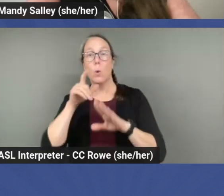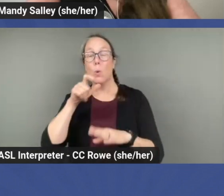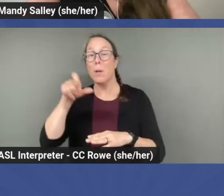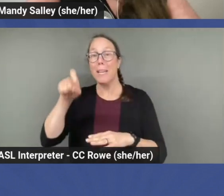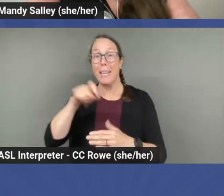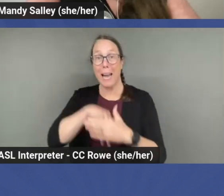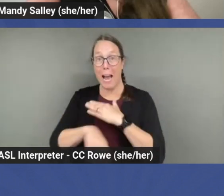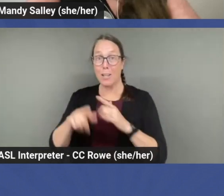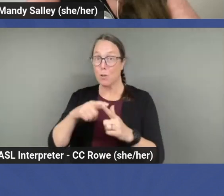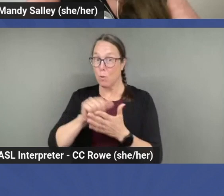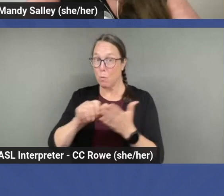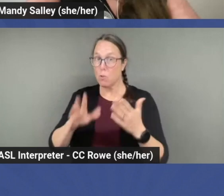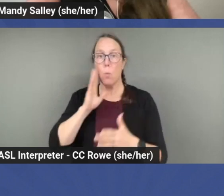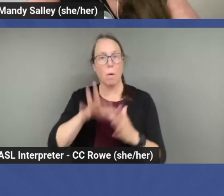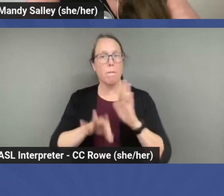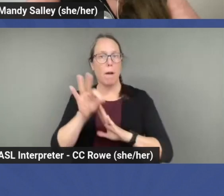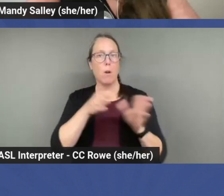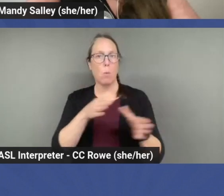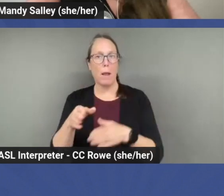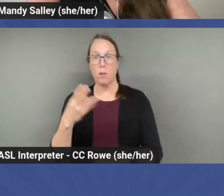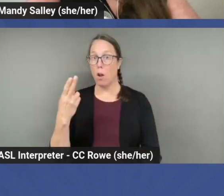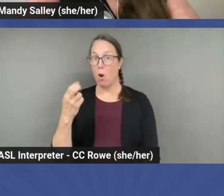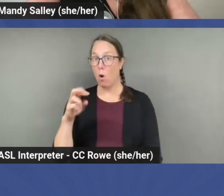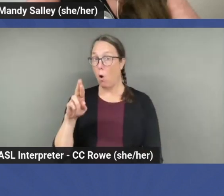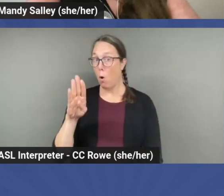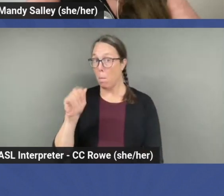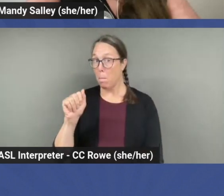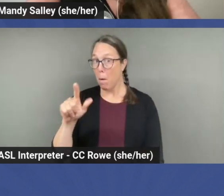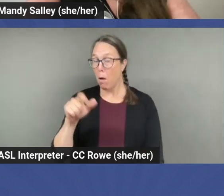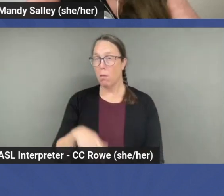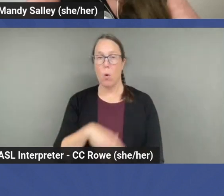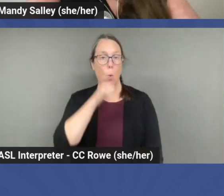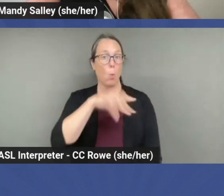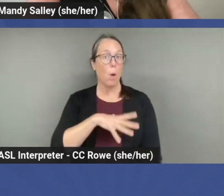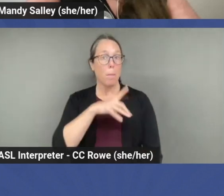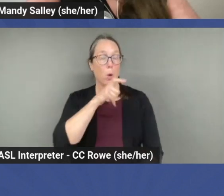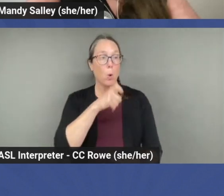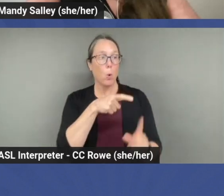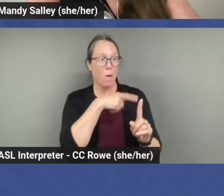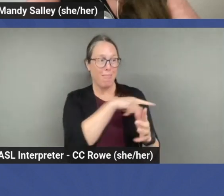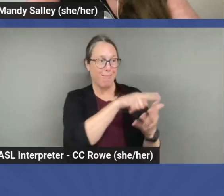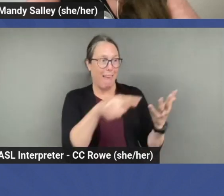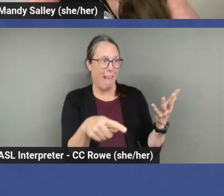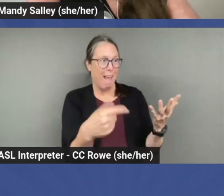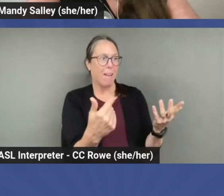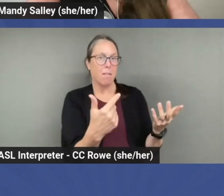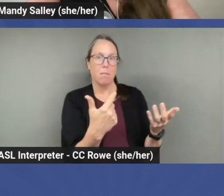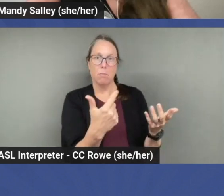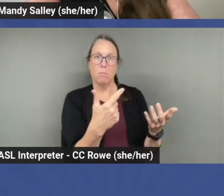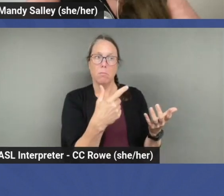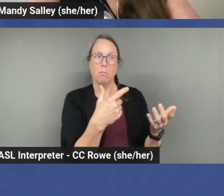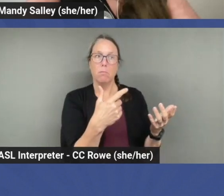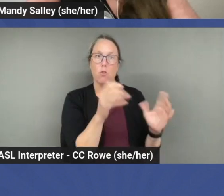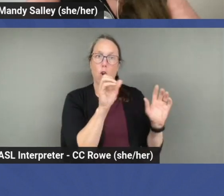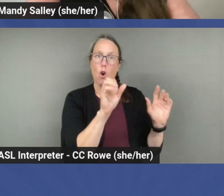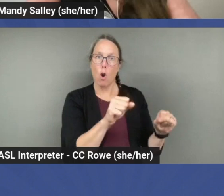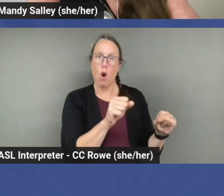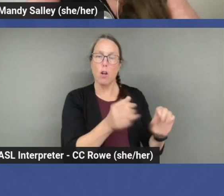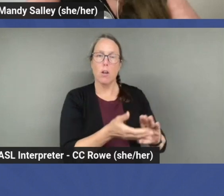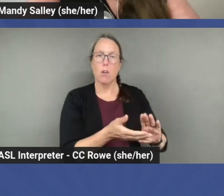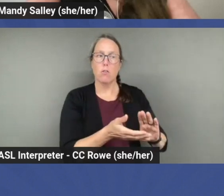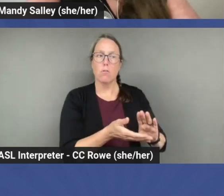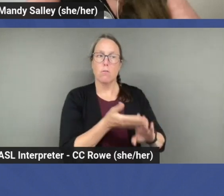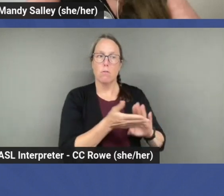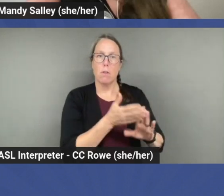to abortion were finding ways, herbal ways, women who were trusted to do abortions, et cetera, in their communities that were criminalized